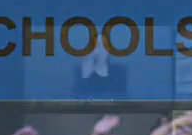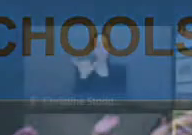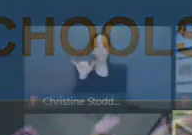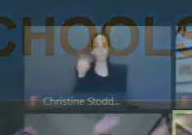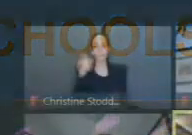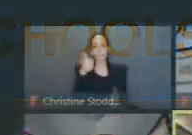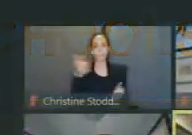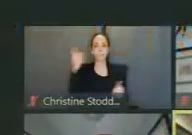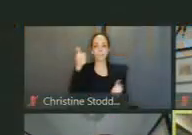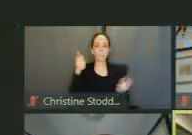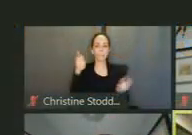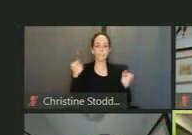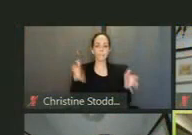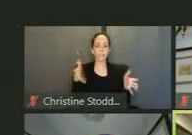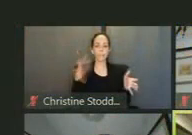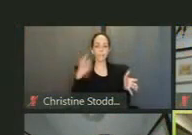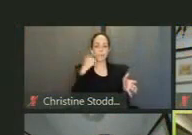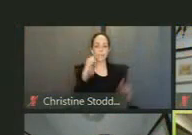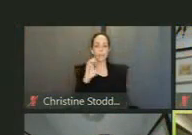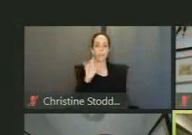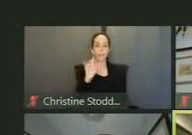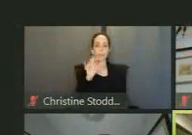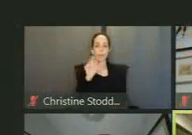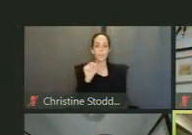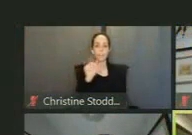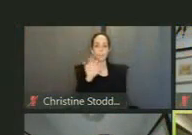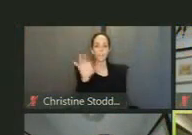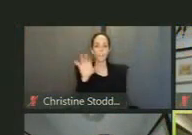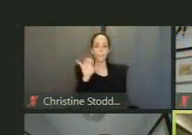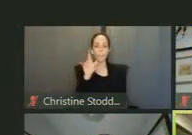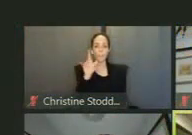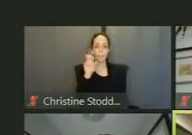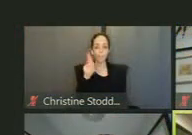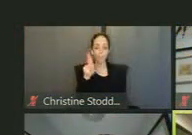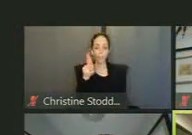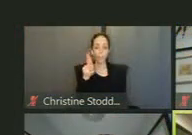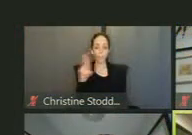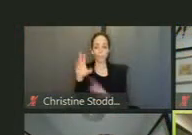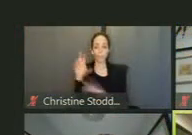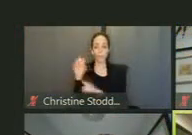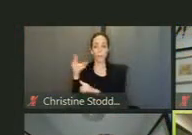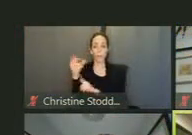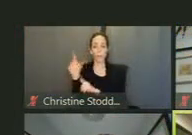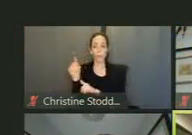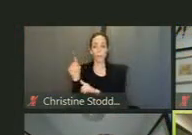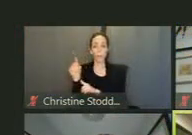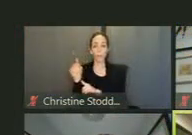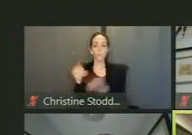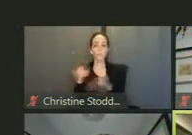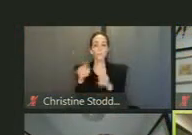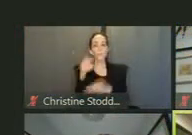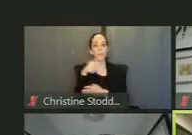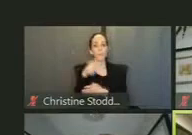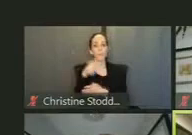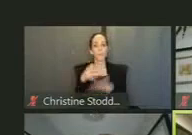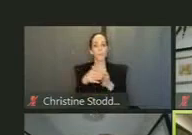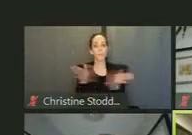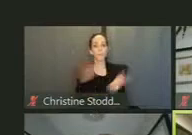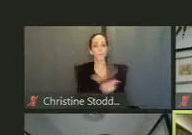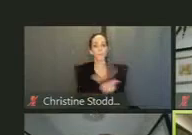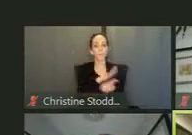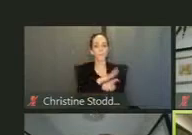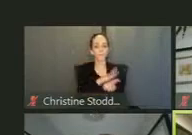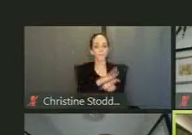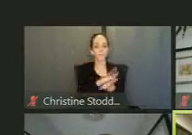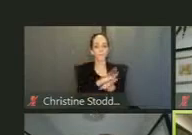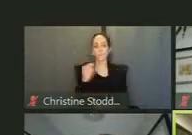of the Coalition of Communities of Color. And on behalf of our co hosts, the Portland Public Schools and Multnomah County, I want to